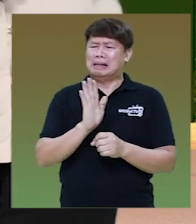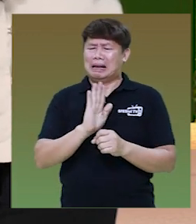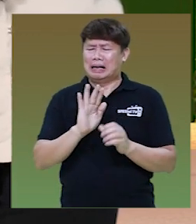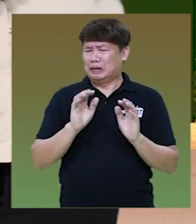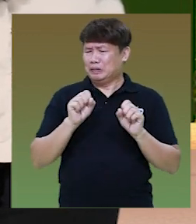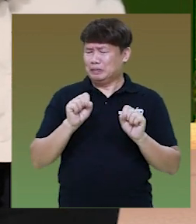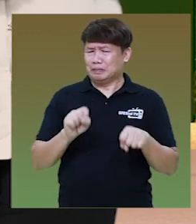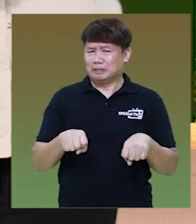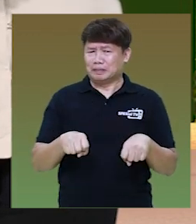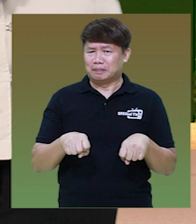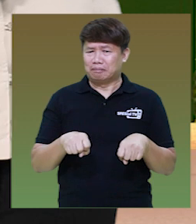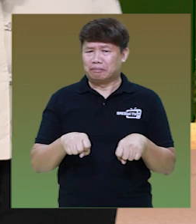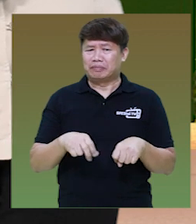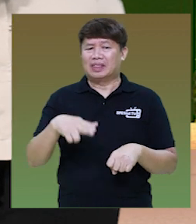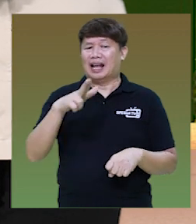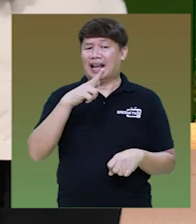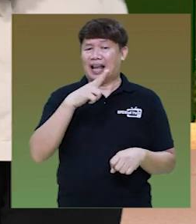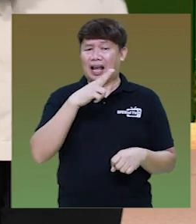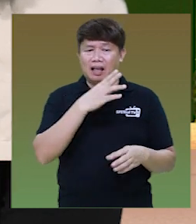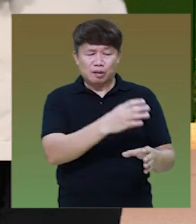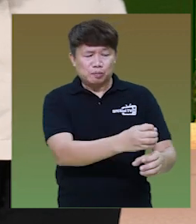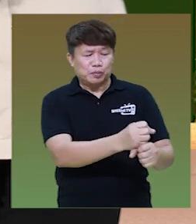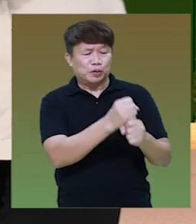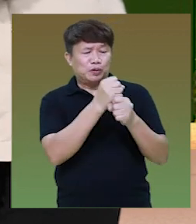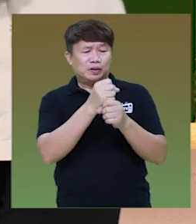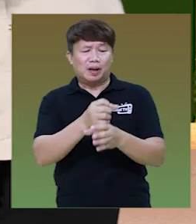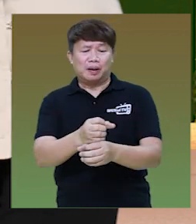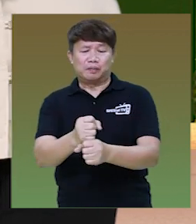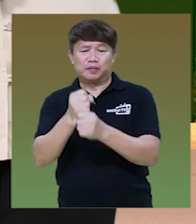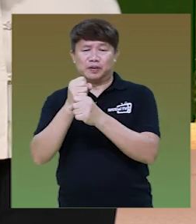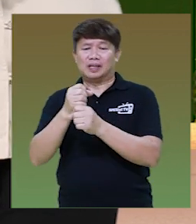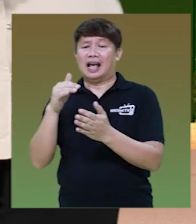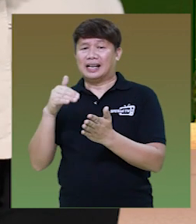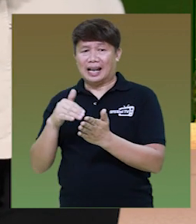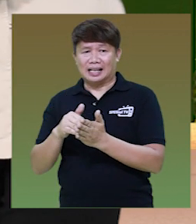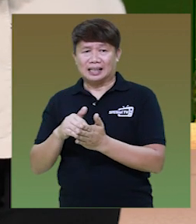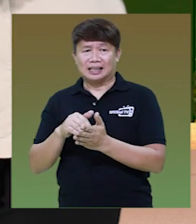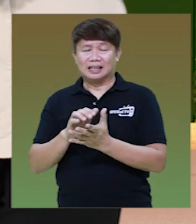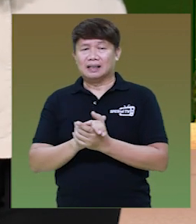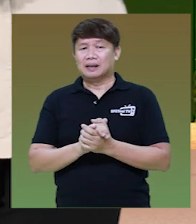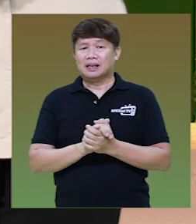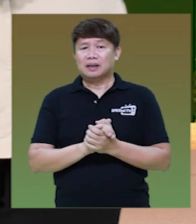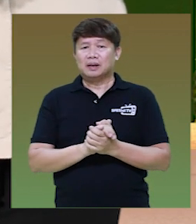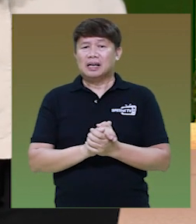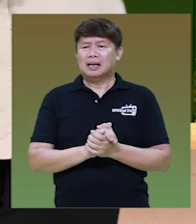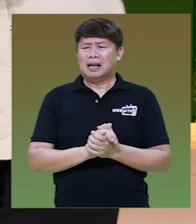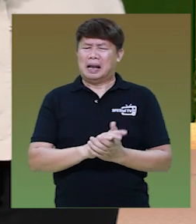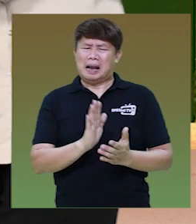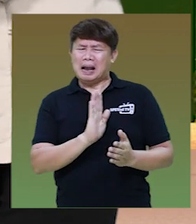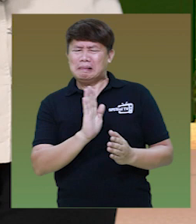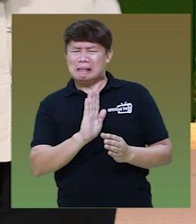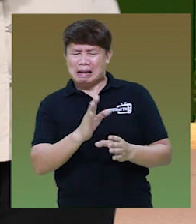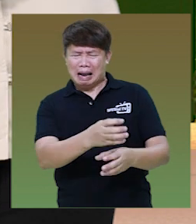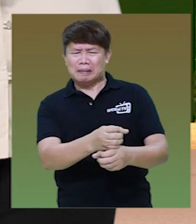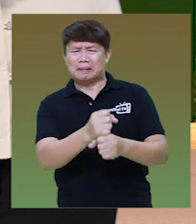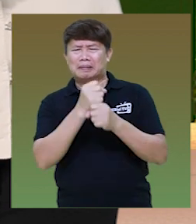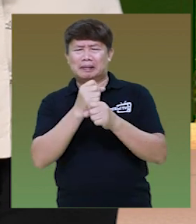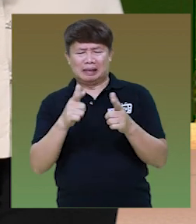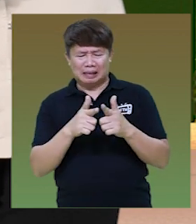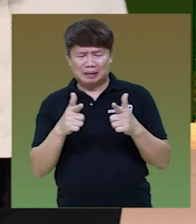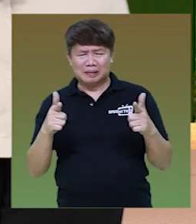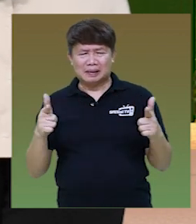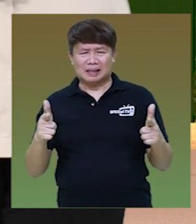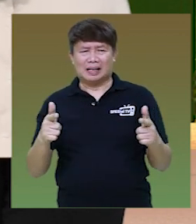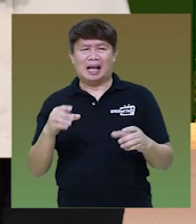to do it. The hen pulled and pulled it again, but she still could not pull up the